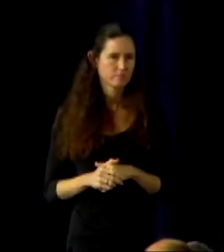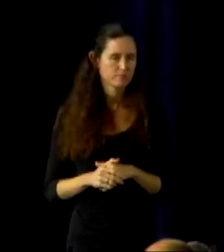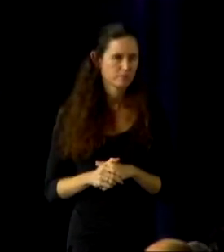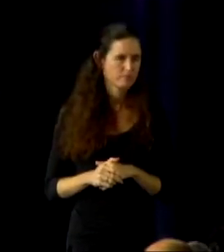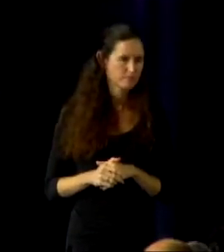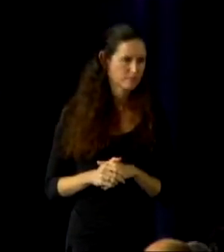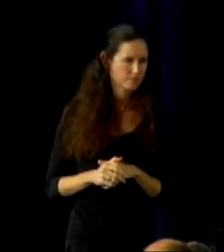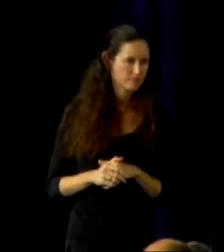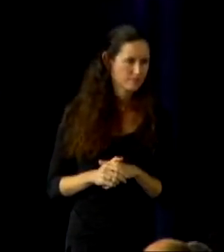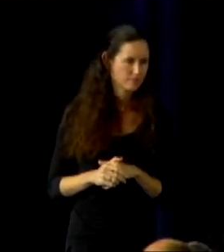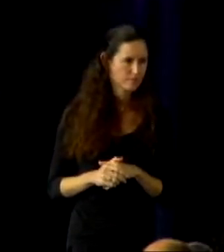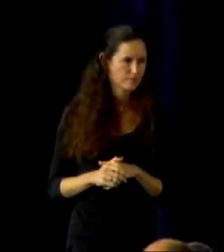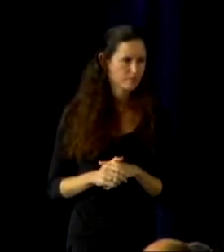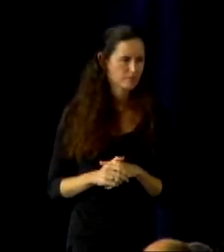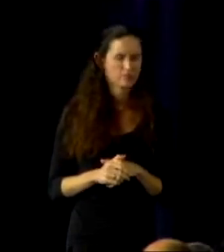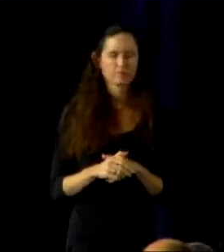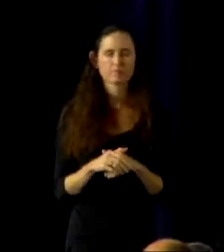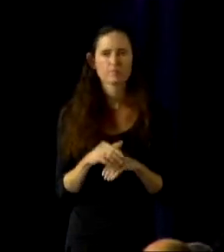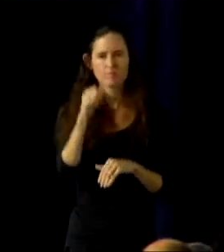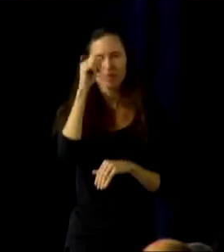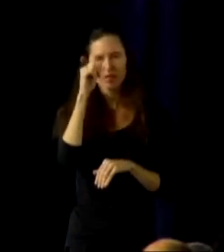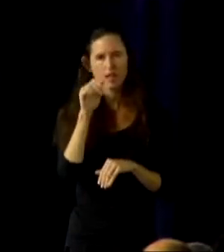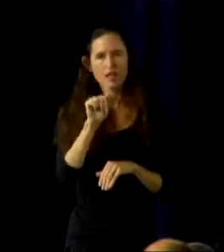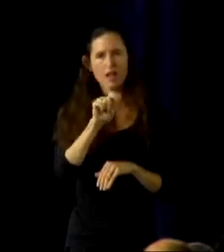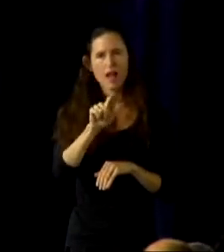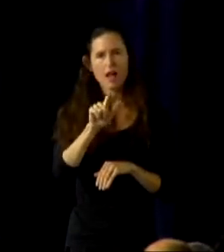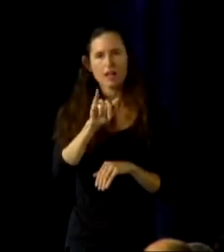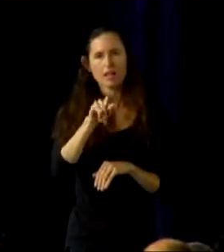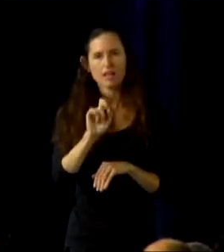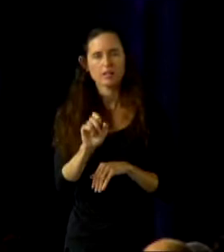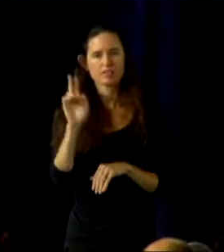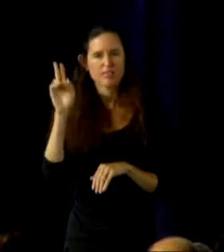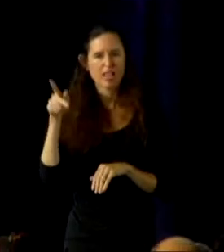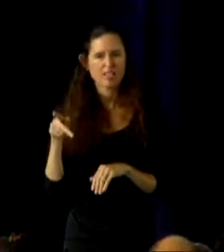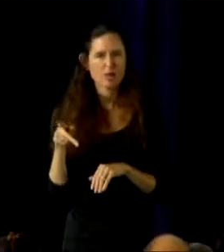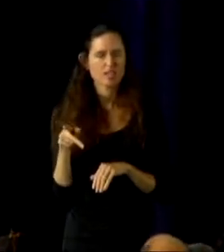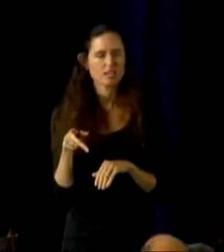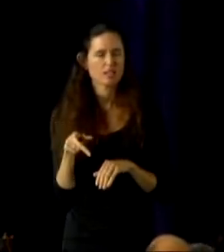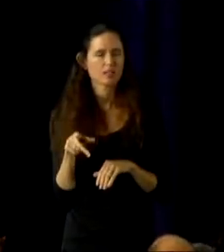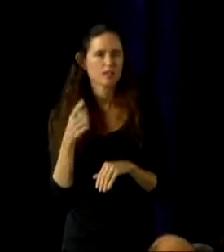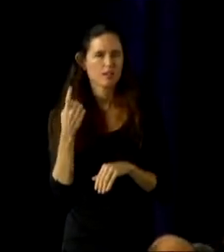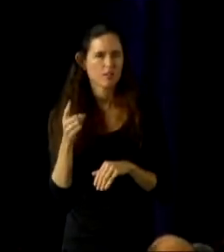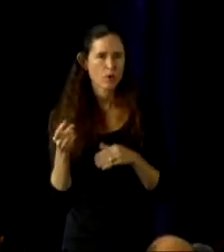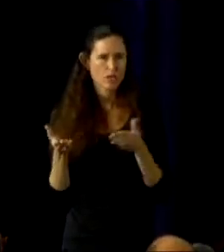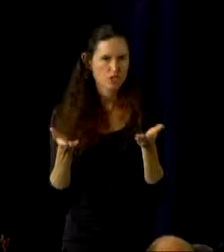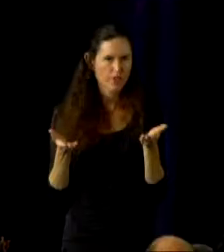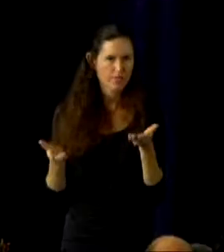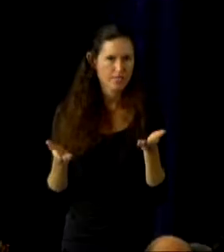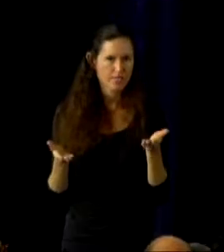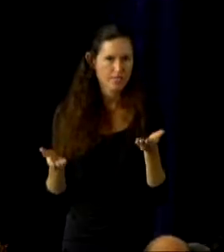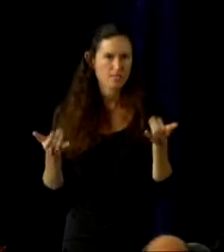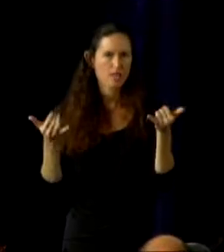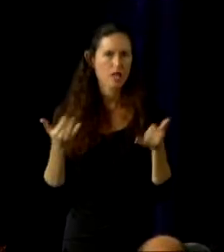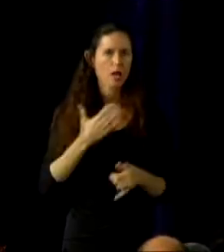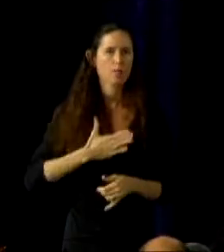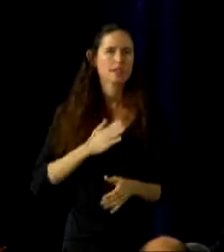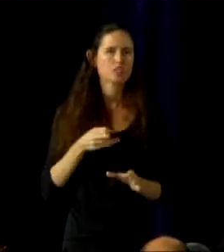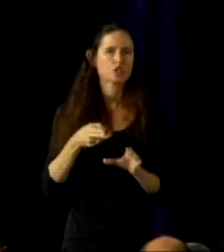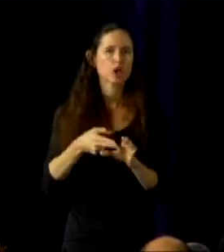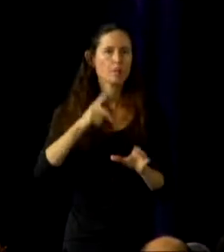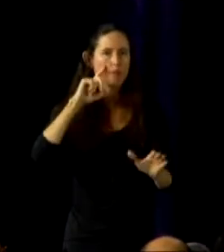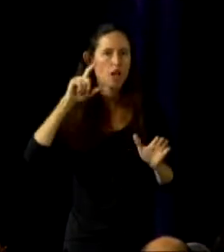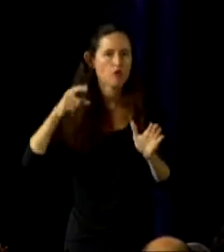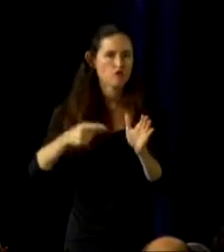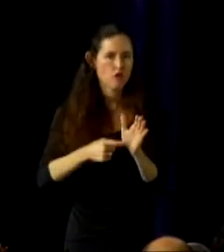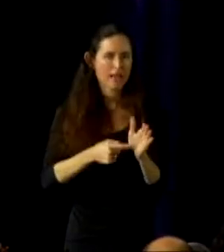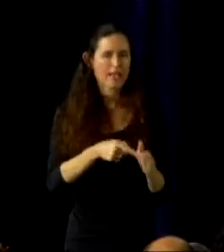The guy who keeps the books, Al Little, Vice President of Business Services. Thank you. So please join me in recognizing them.